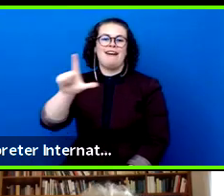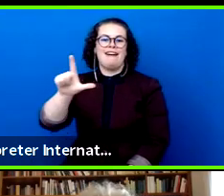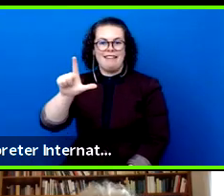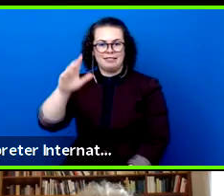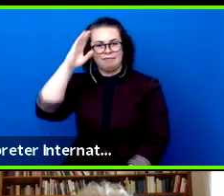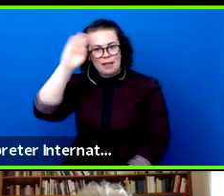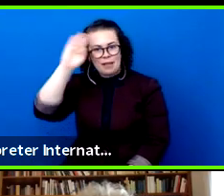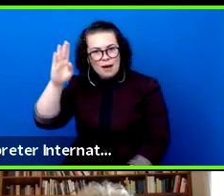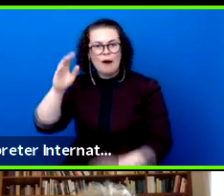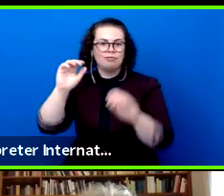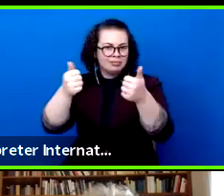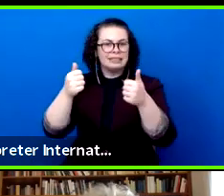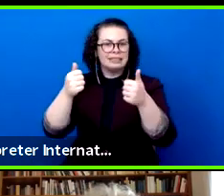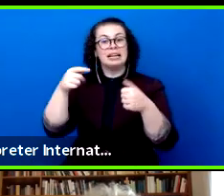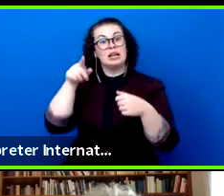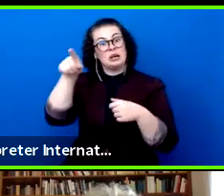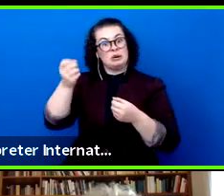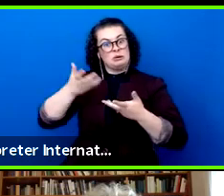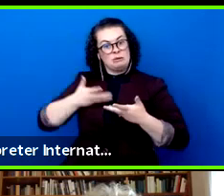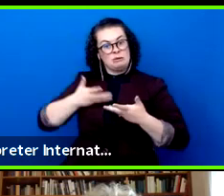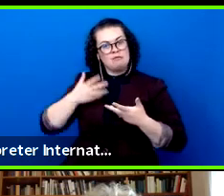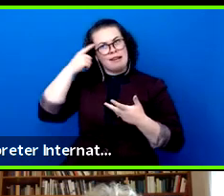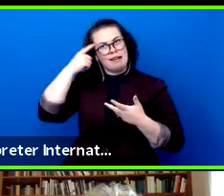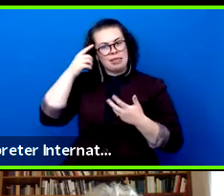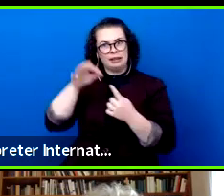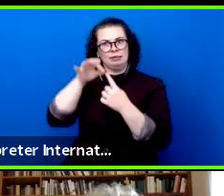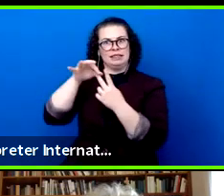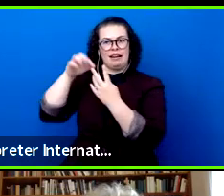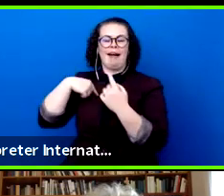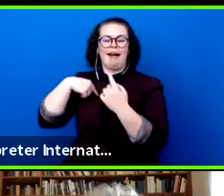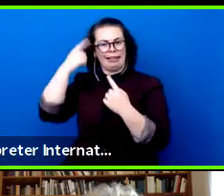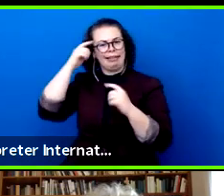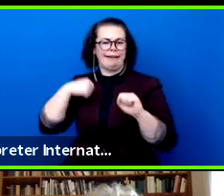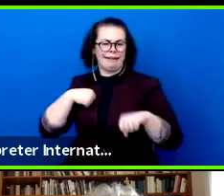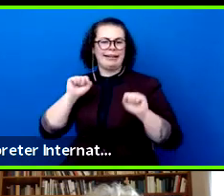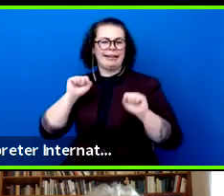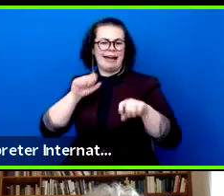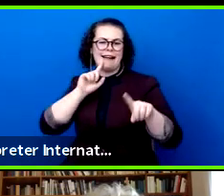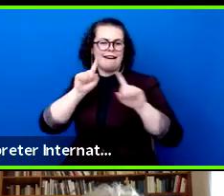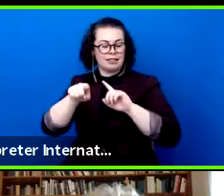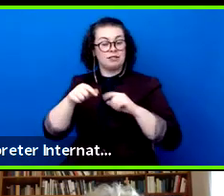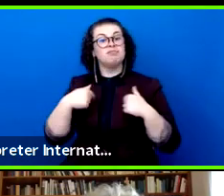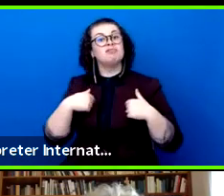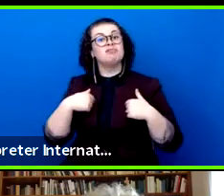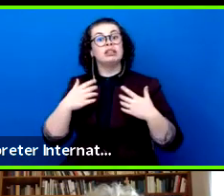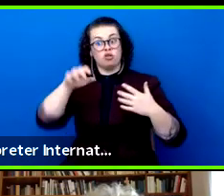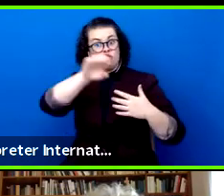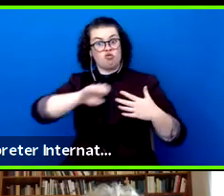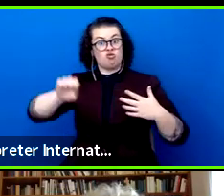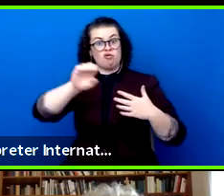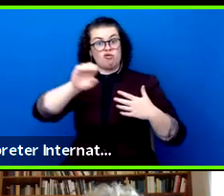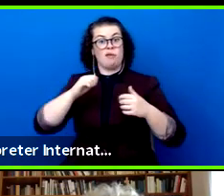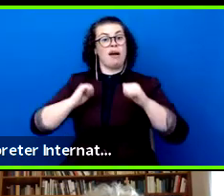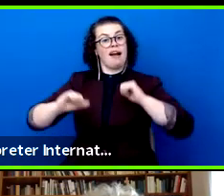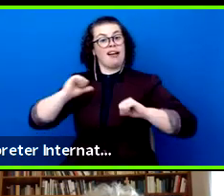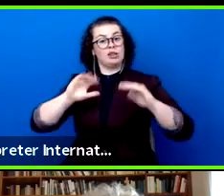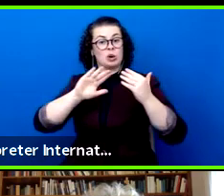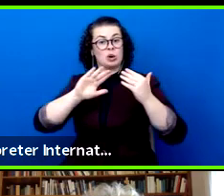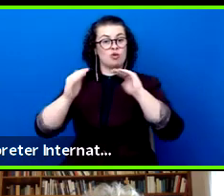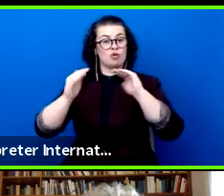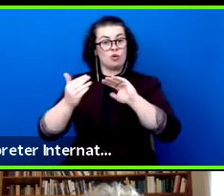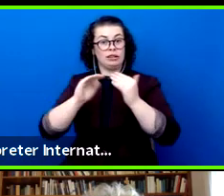who were specifically mentioned, I thought I would answer. I can only say that the acting community in Europe, and with the support,